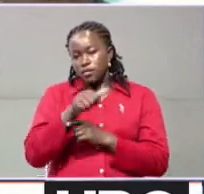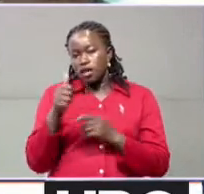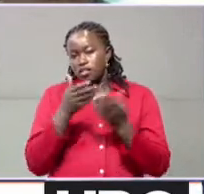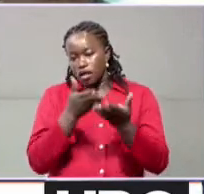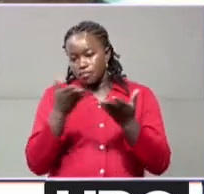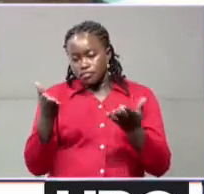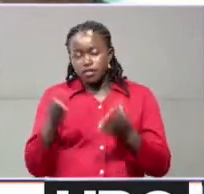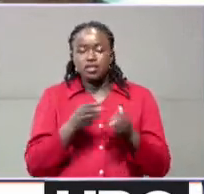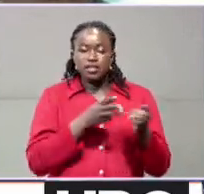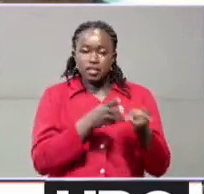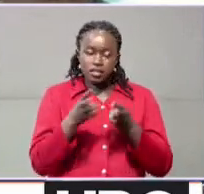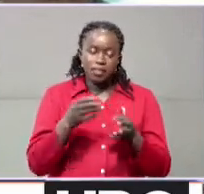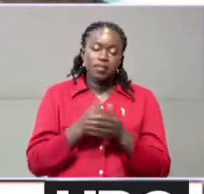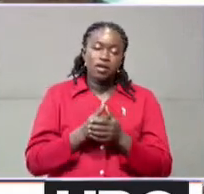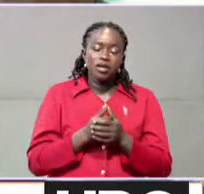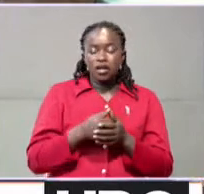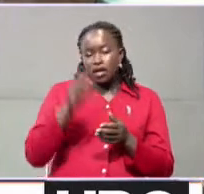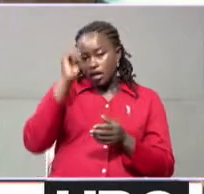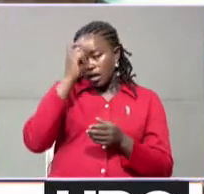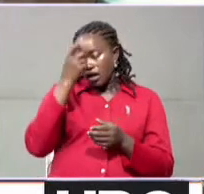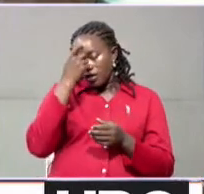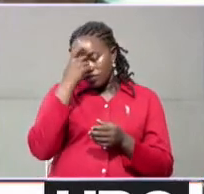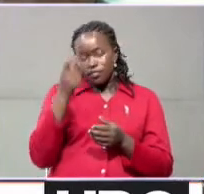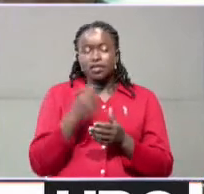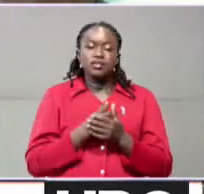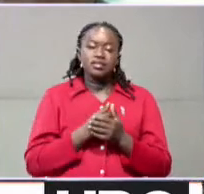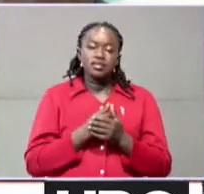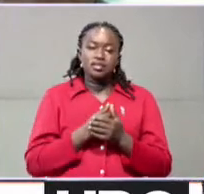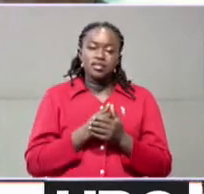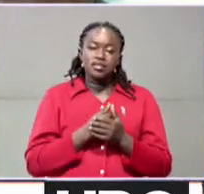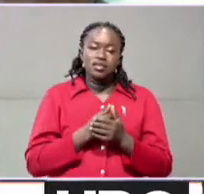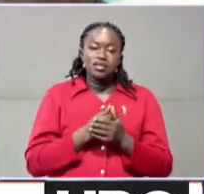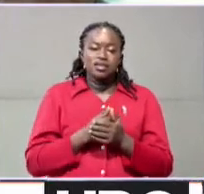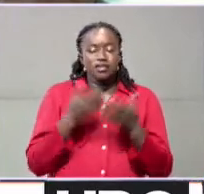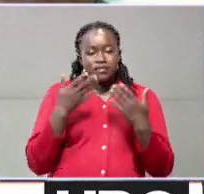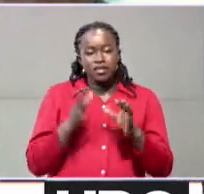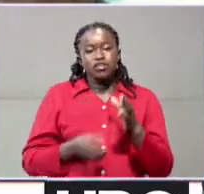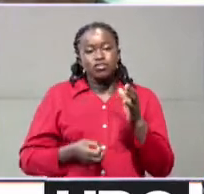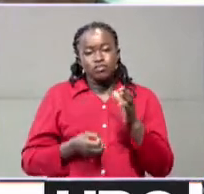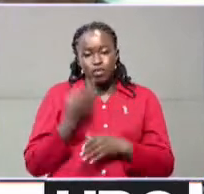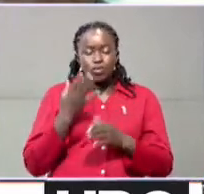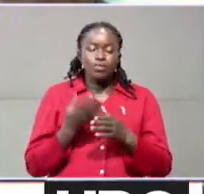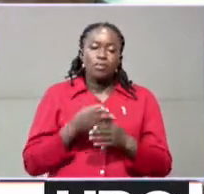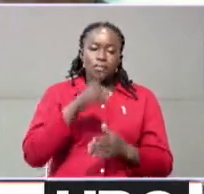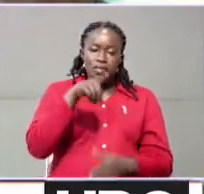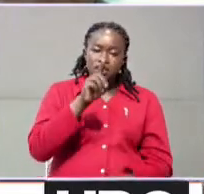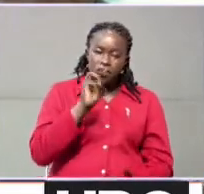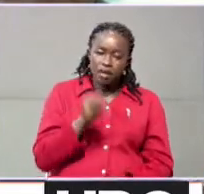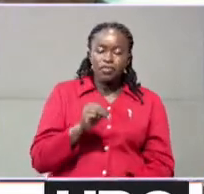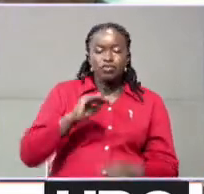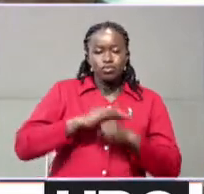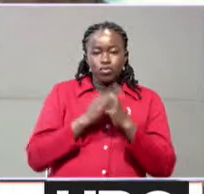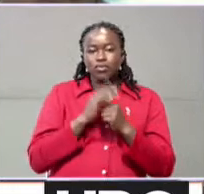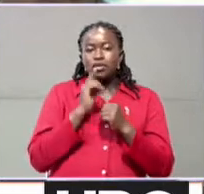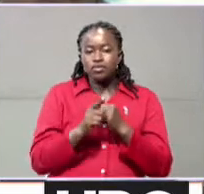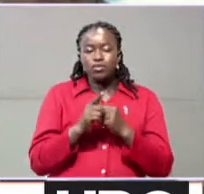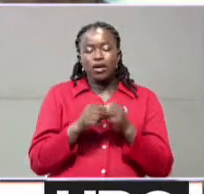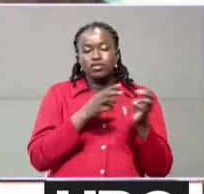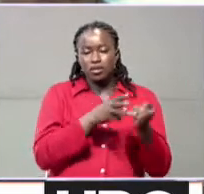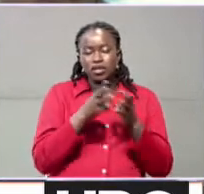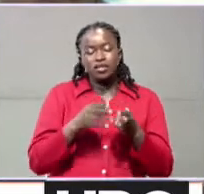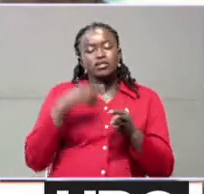systems whereas the government has devised the pdm to ensure strategic social economic